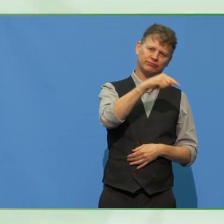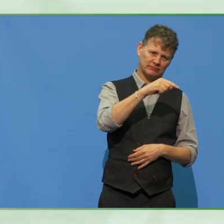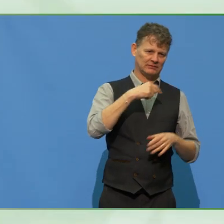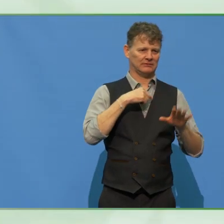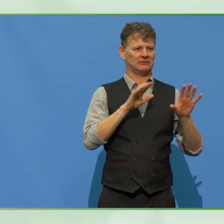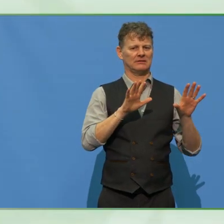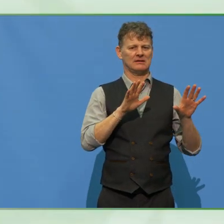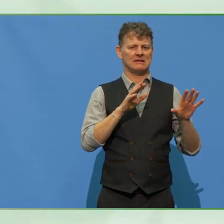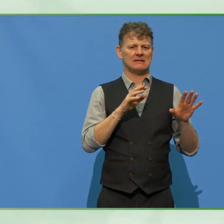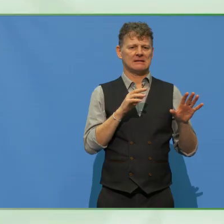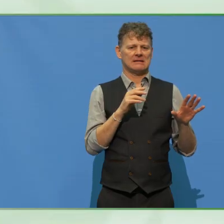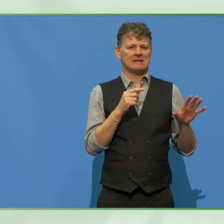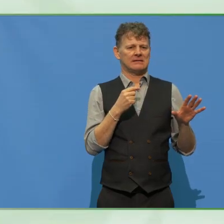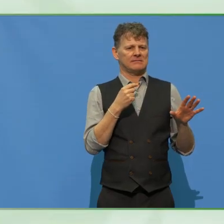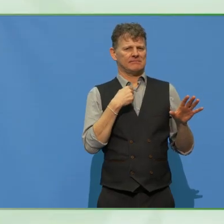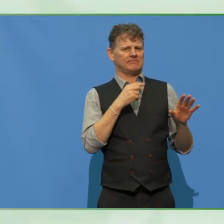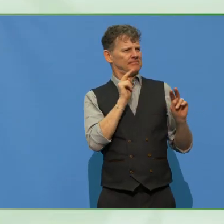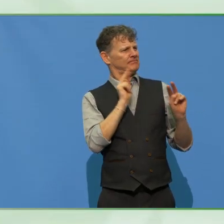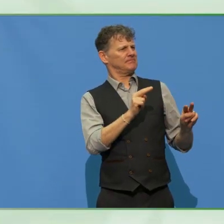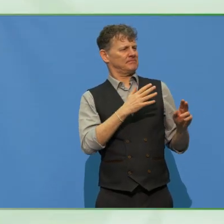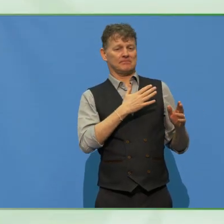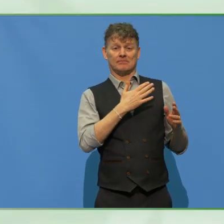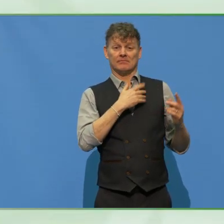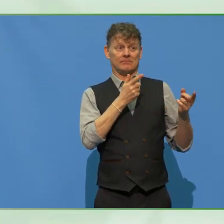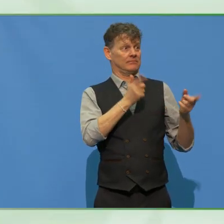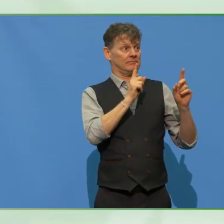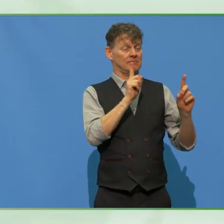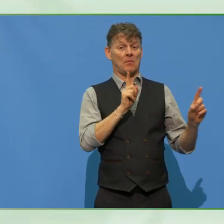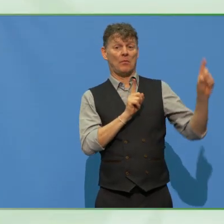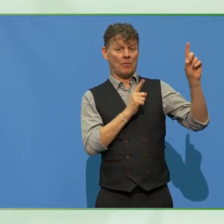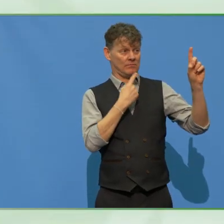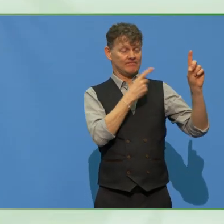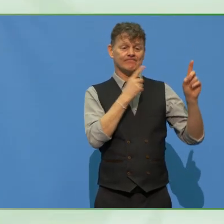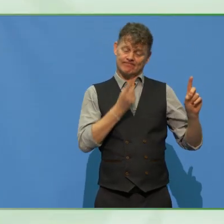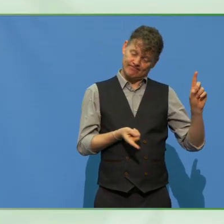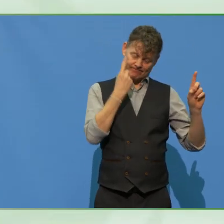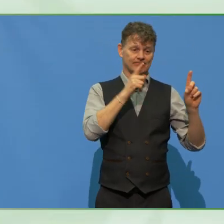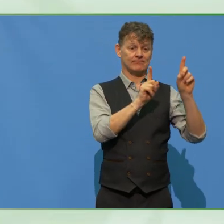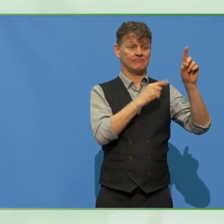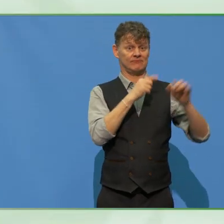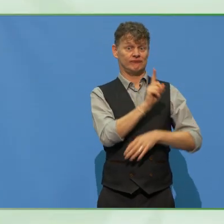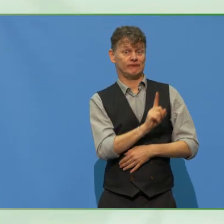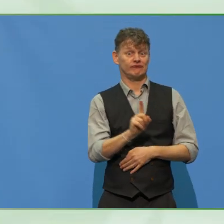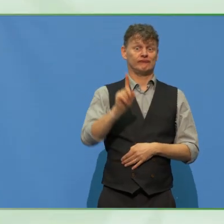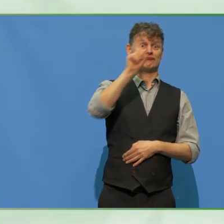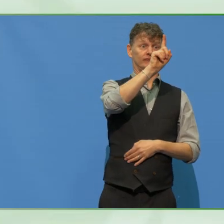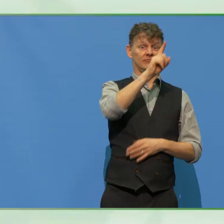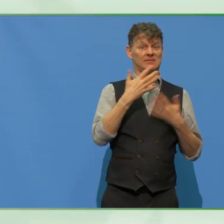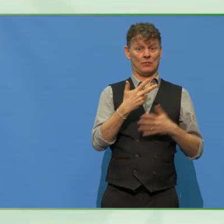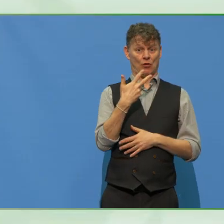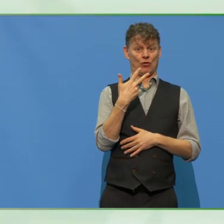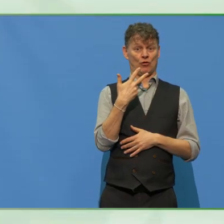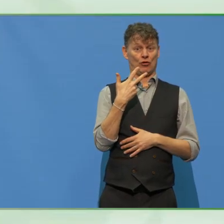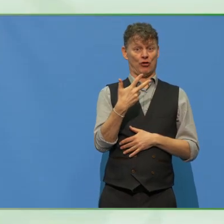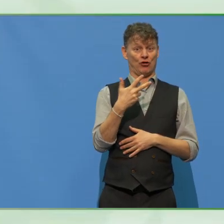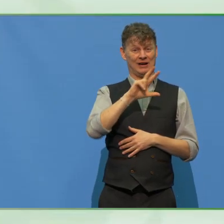but she was. And I am 3 weeks into this role. I am drinking from the fire hose. There's an